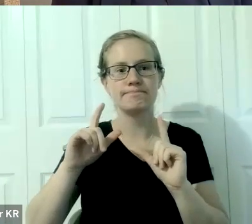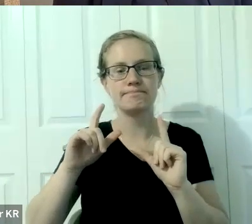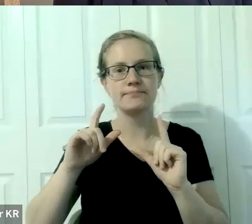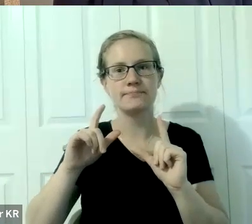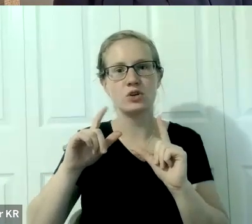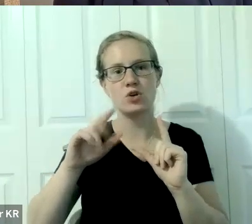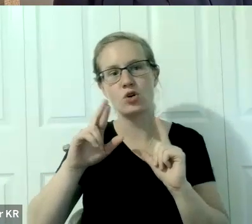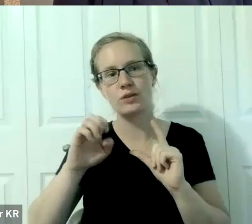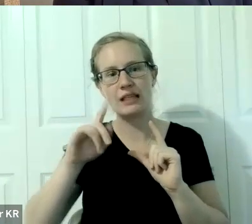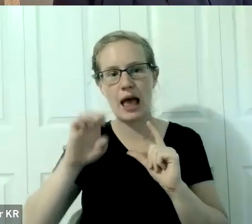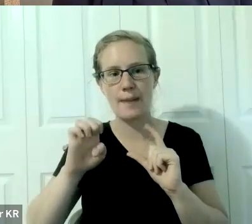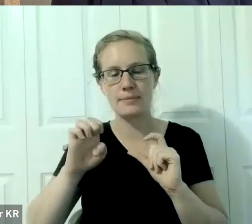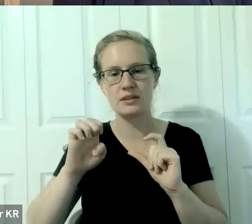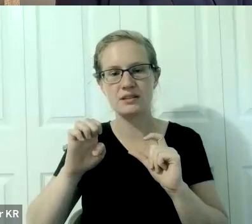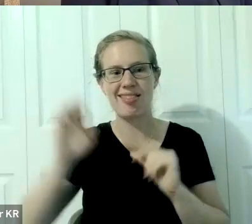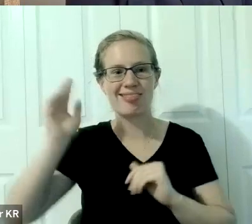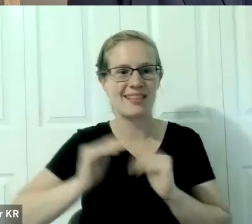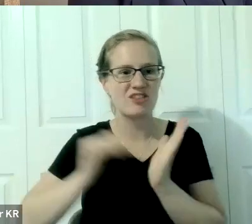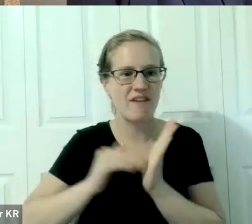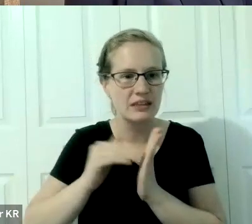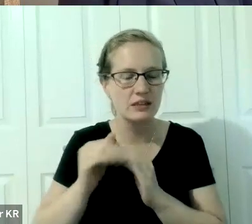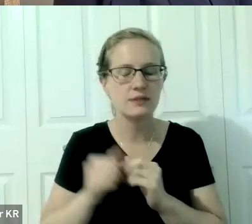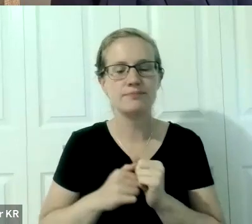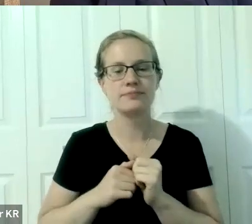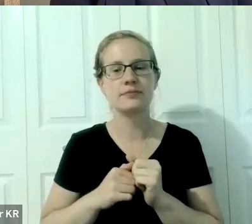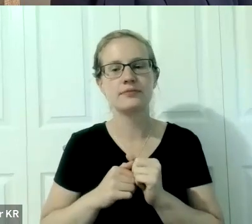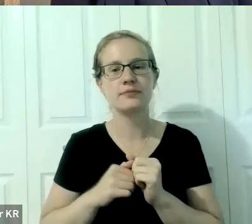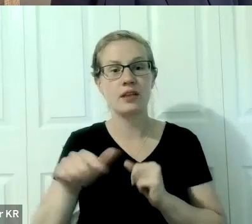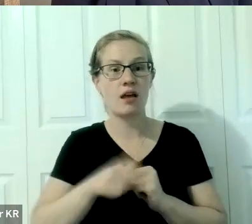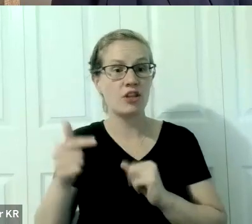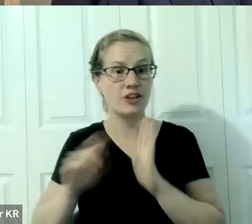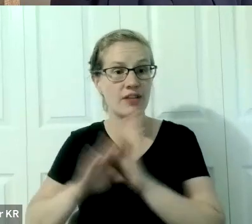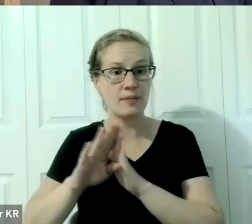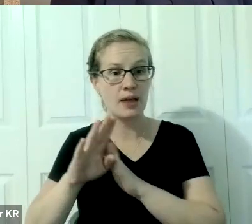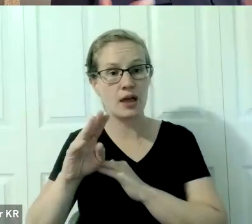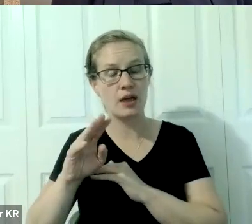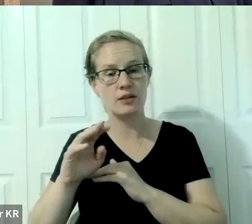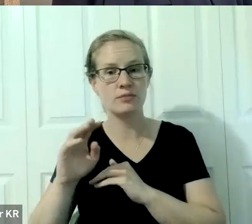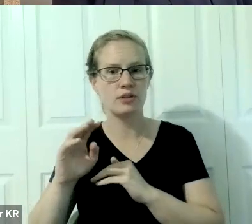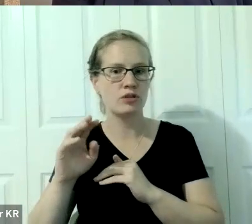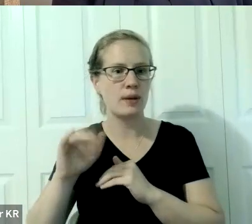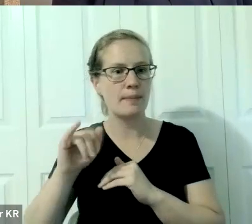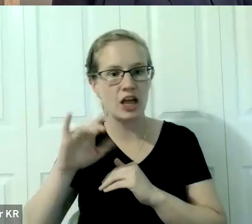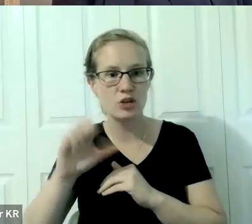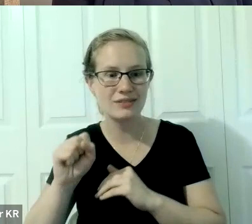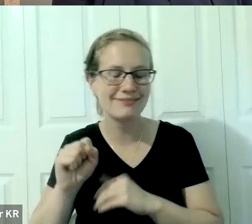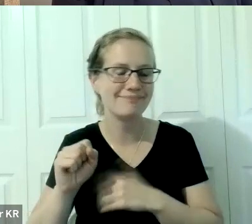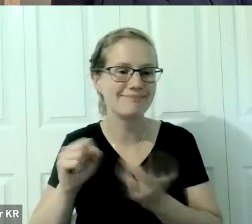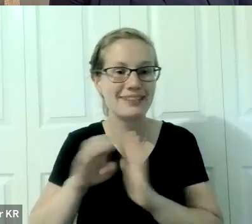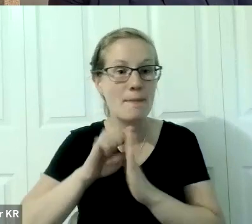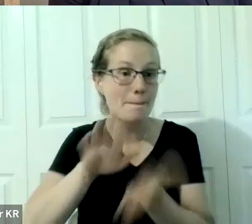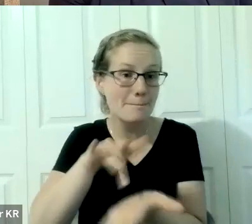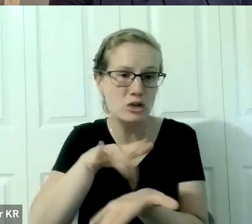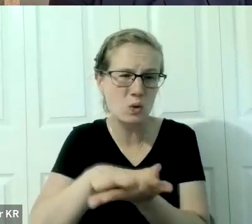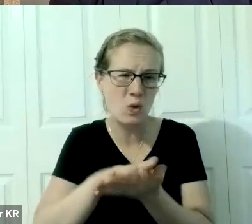chronic. And so that's really important. Also other developmental milestones, right? Middle school. I mean,